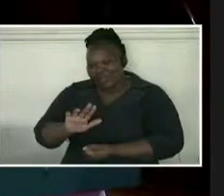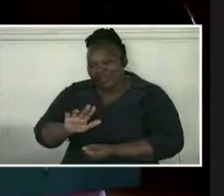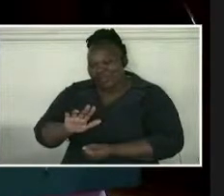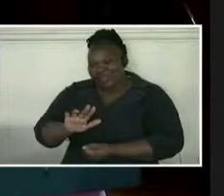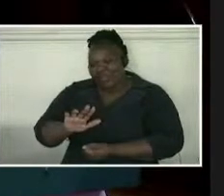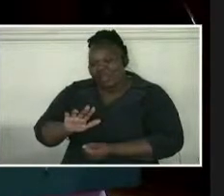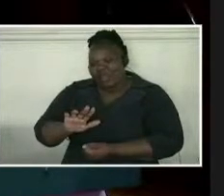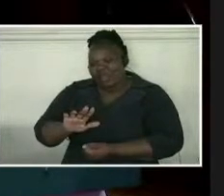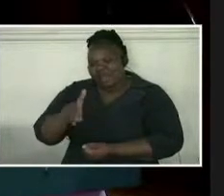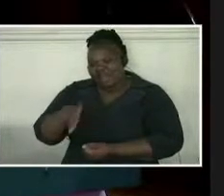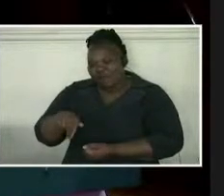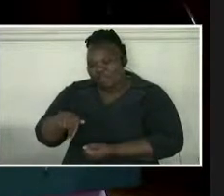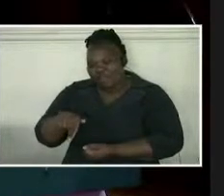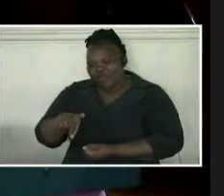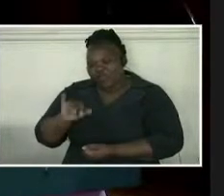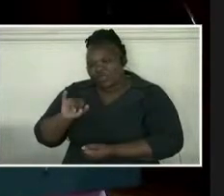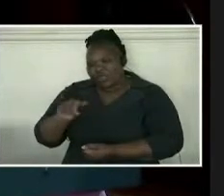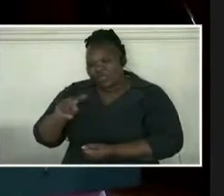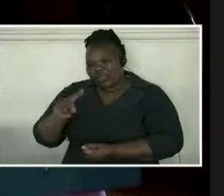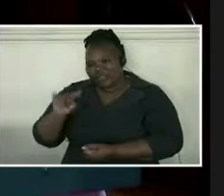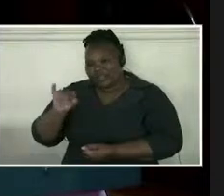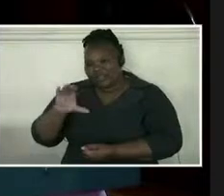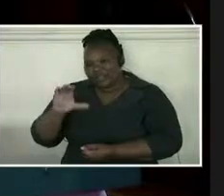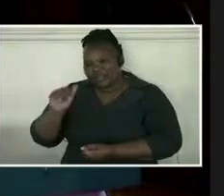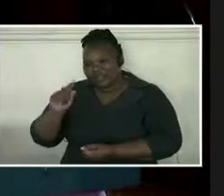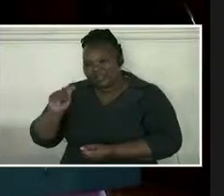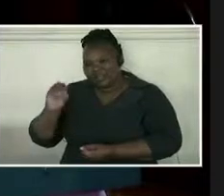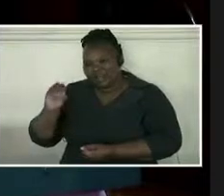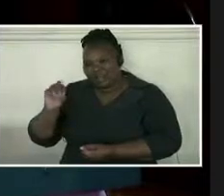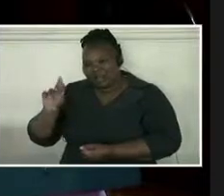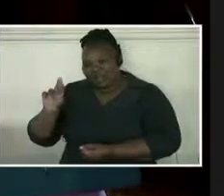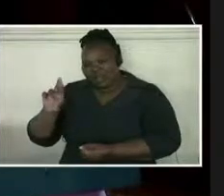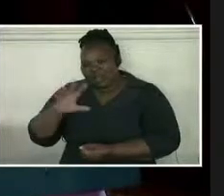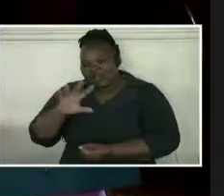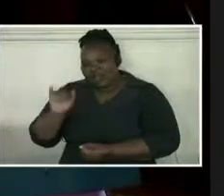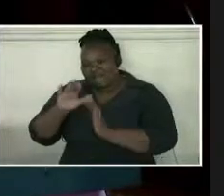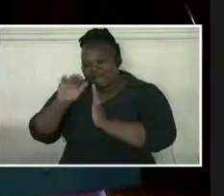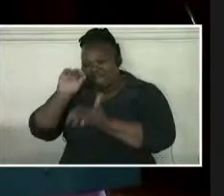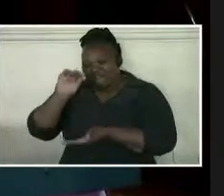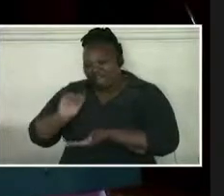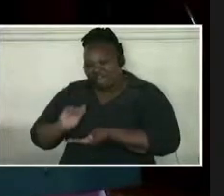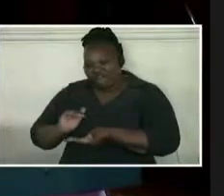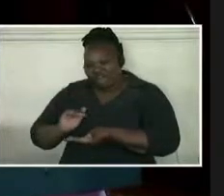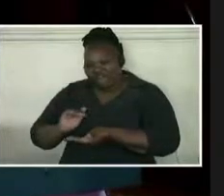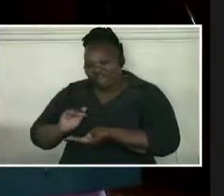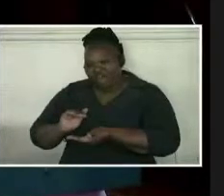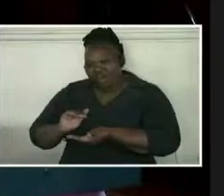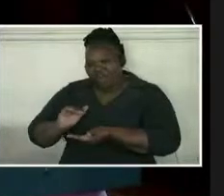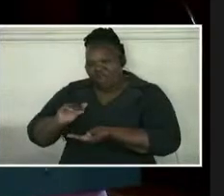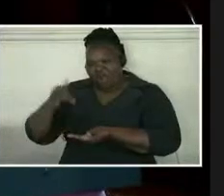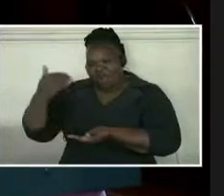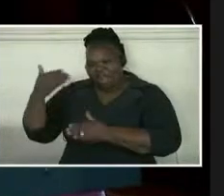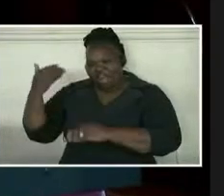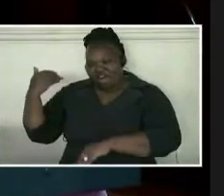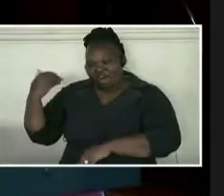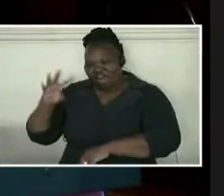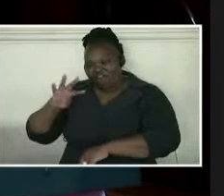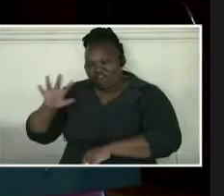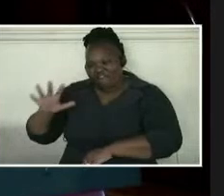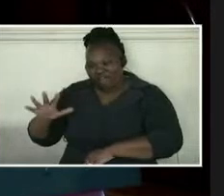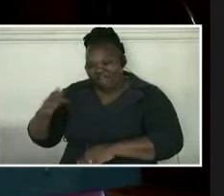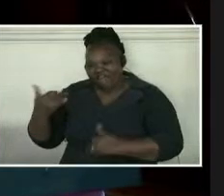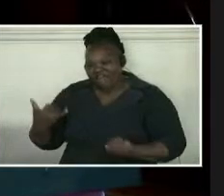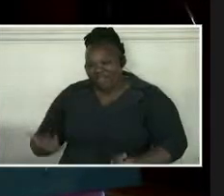indicators that means the performance indicators have decreased from 45 a performance